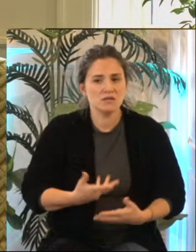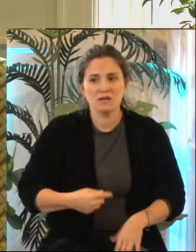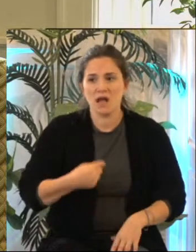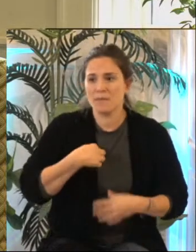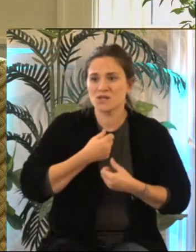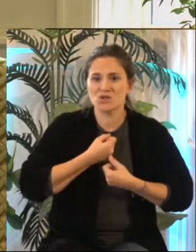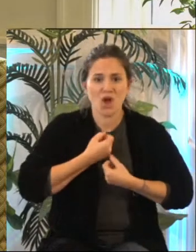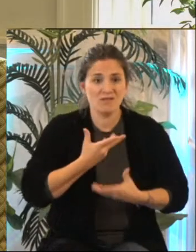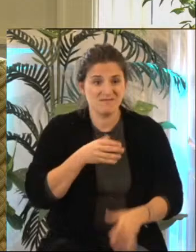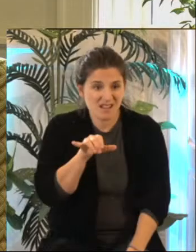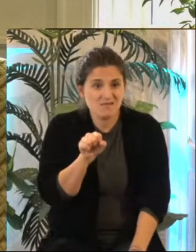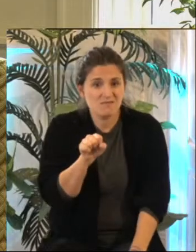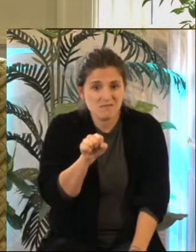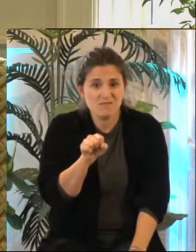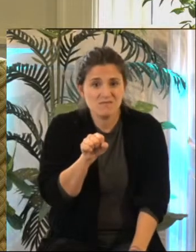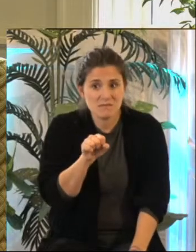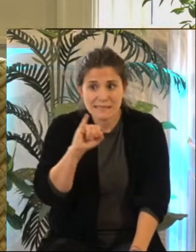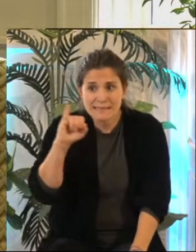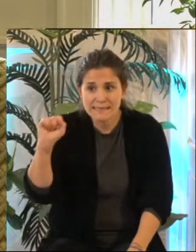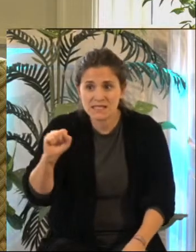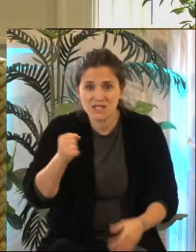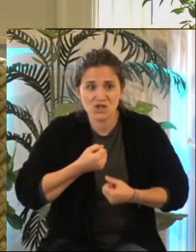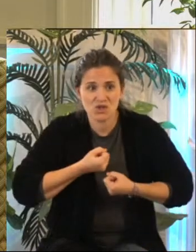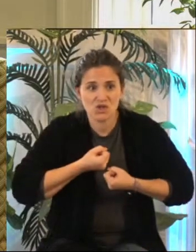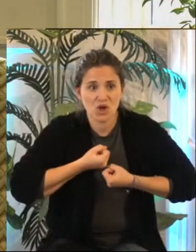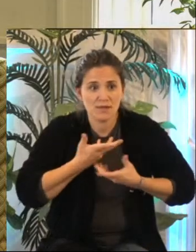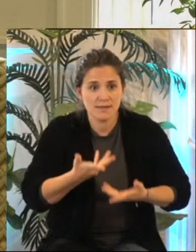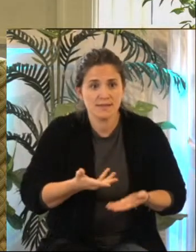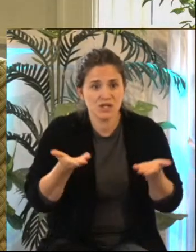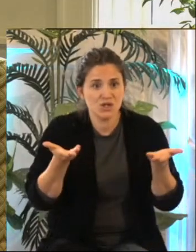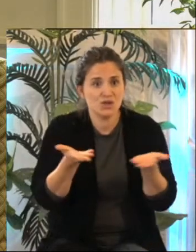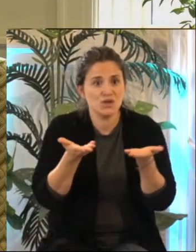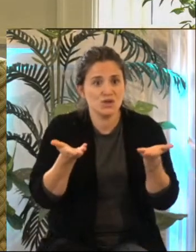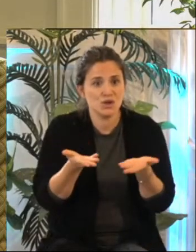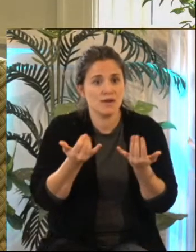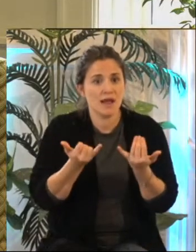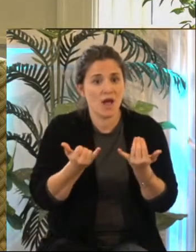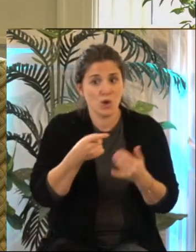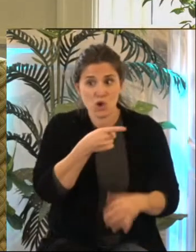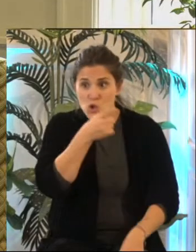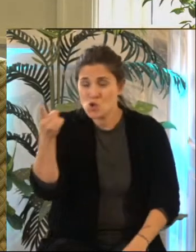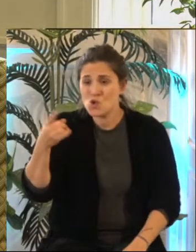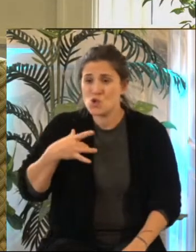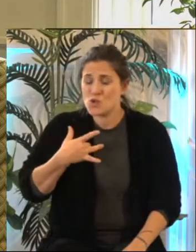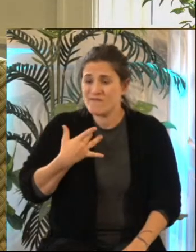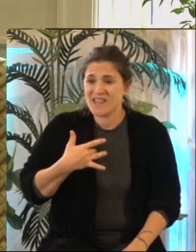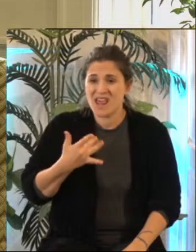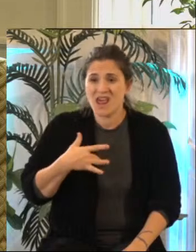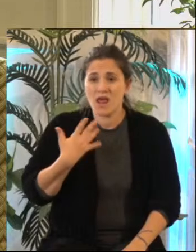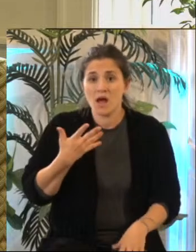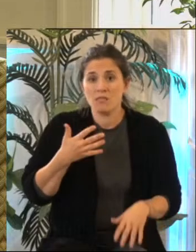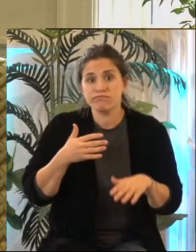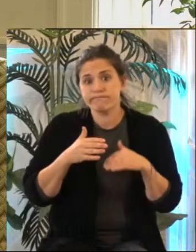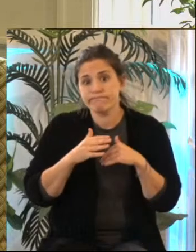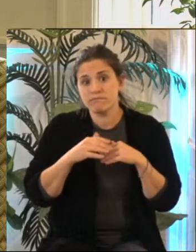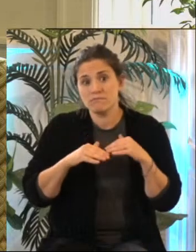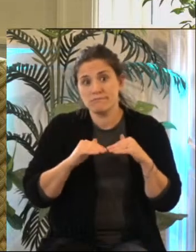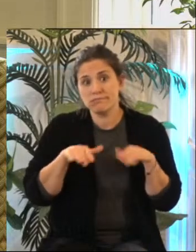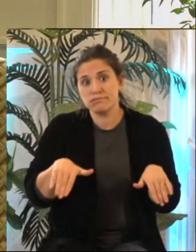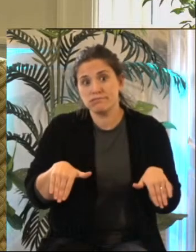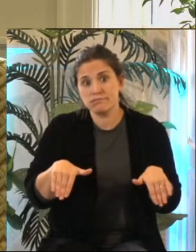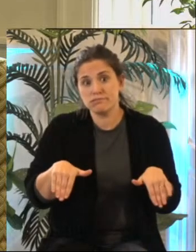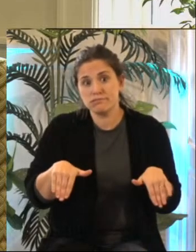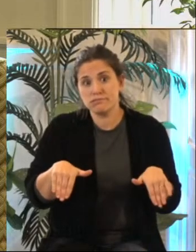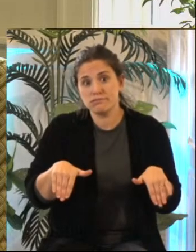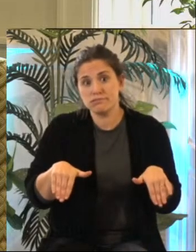yeah, it's exhausting. And so that's why we need to, when we feel like this, it's pretty hard to be a source of positive change. And